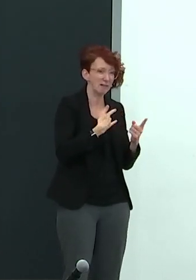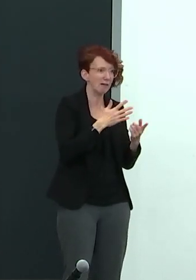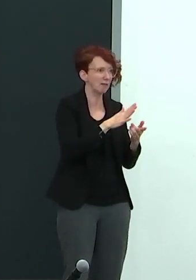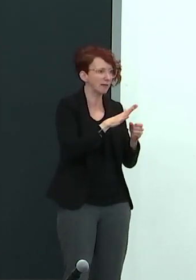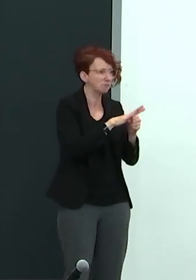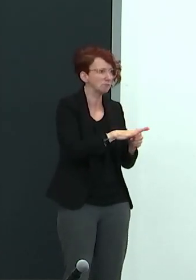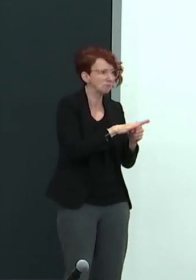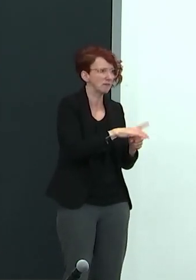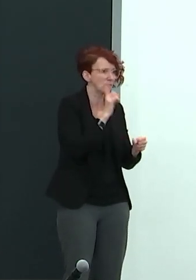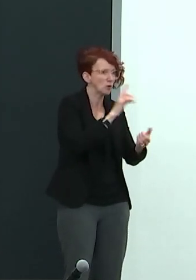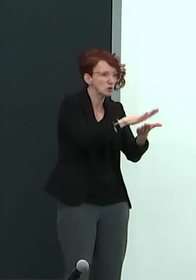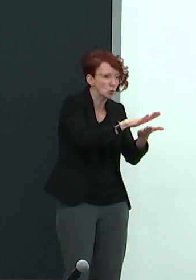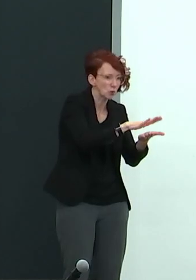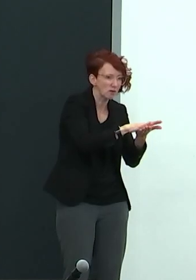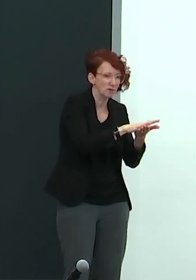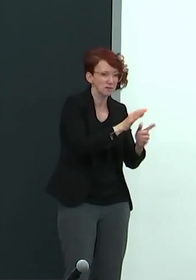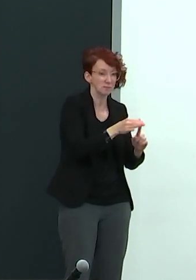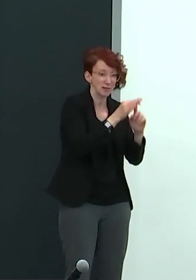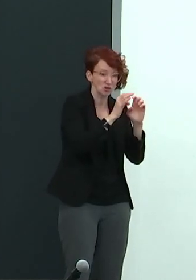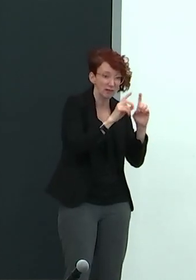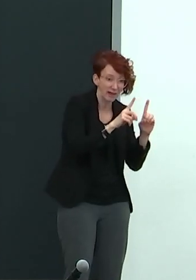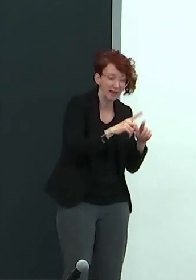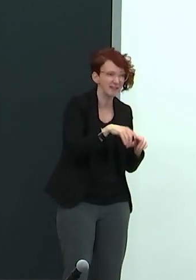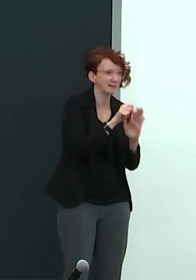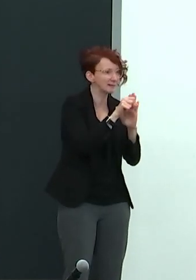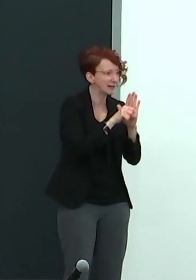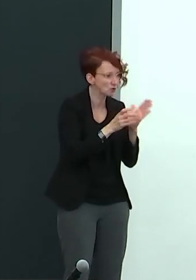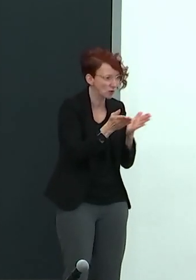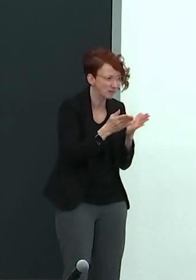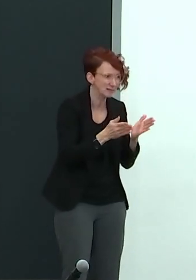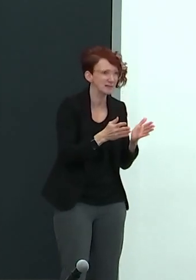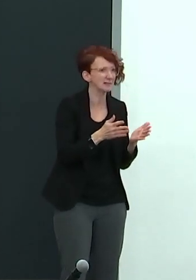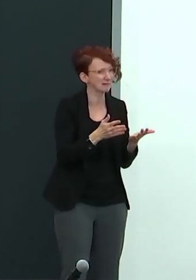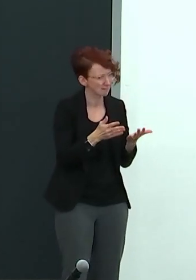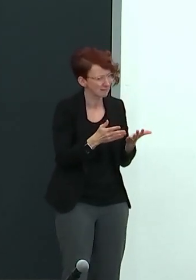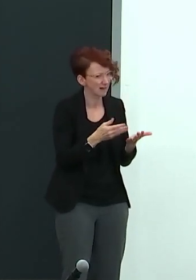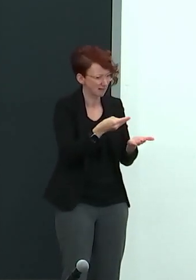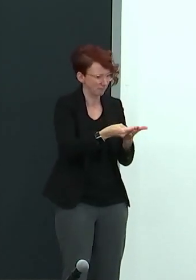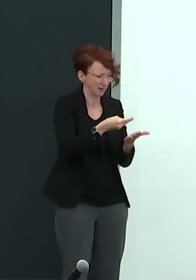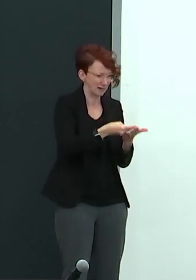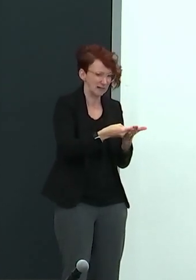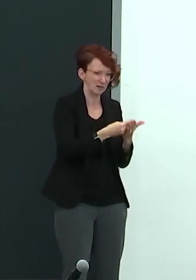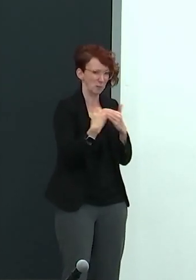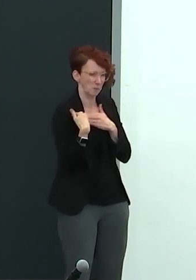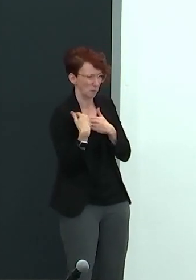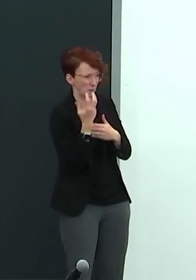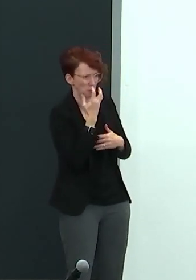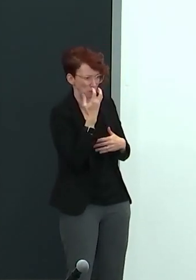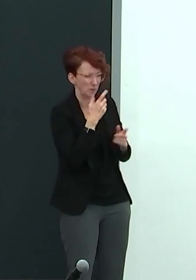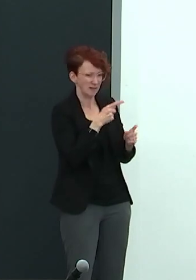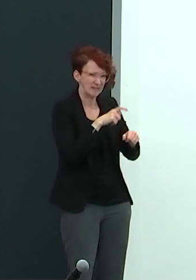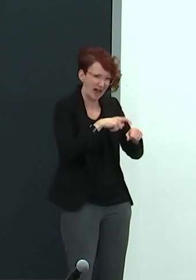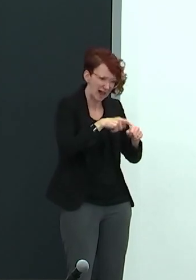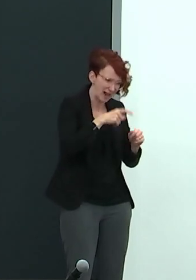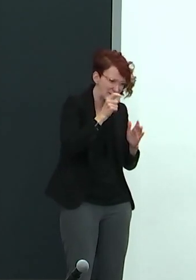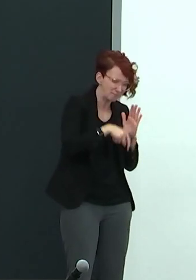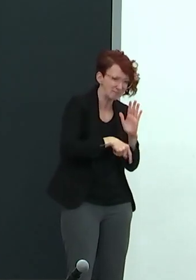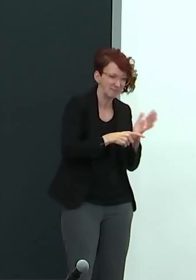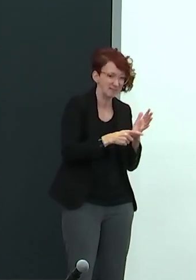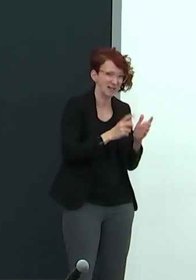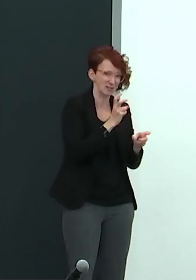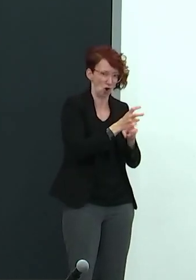services. They require tremendous resources that can be a financial burden and time intensive. It's hard to make an